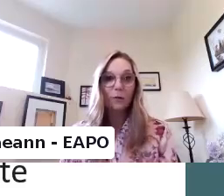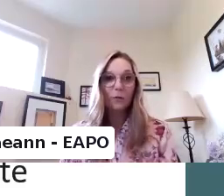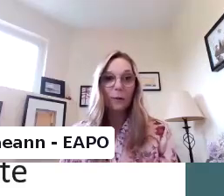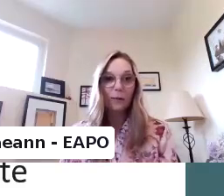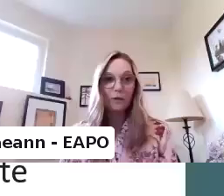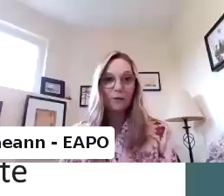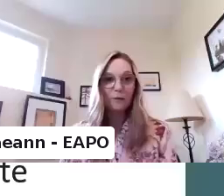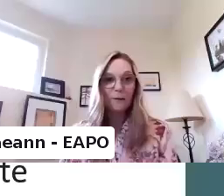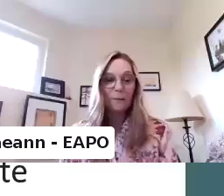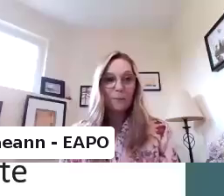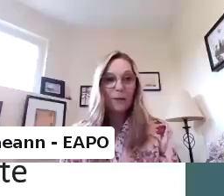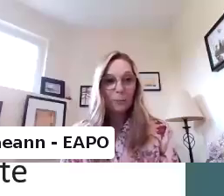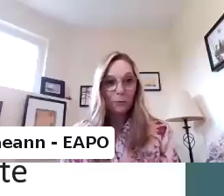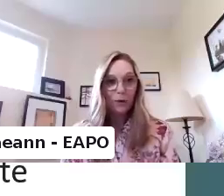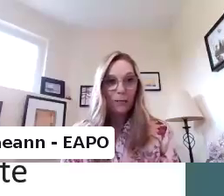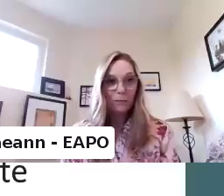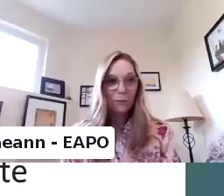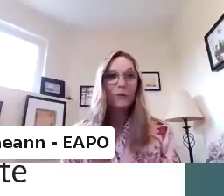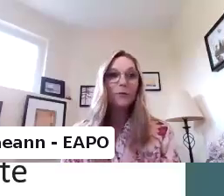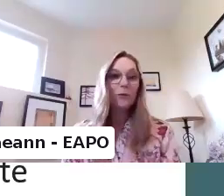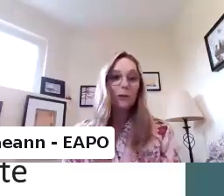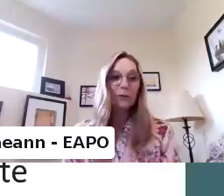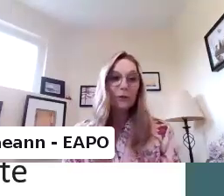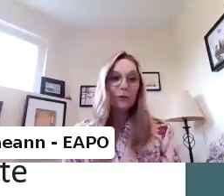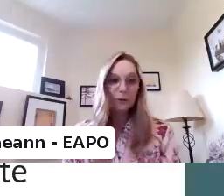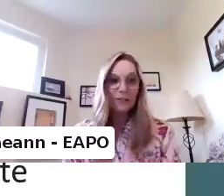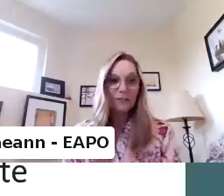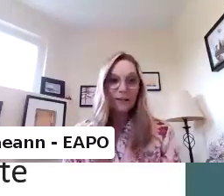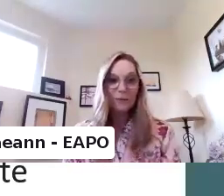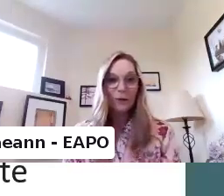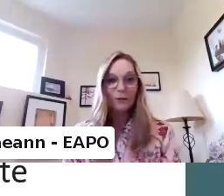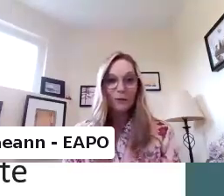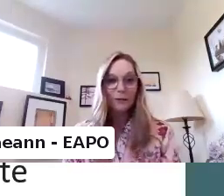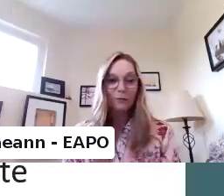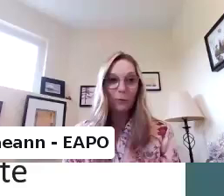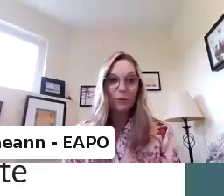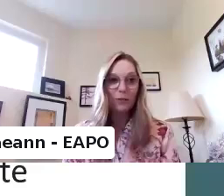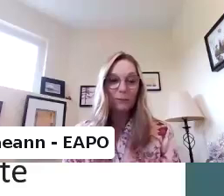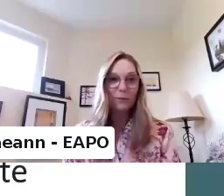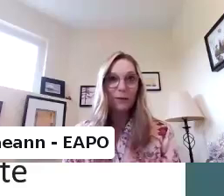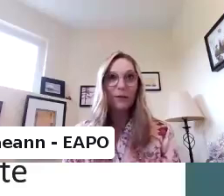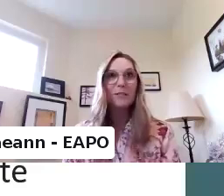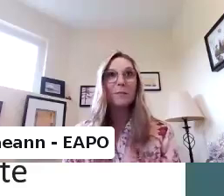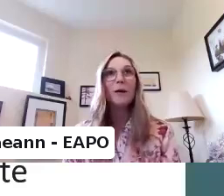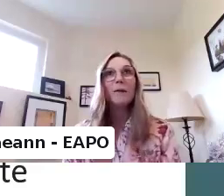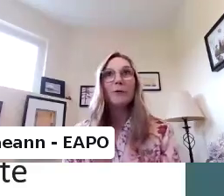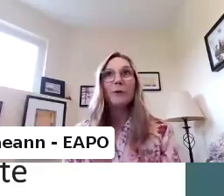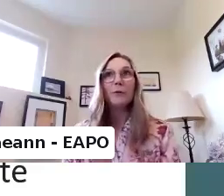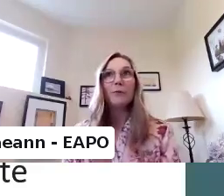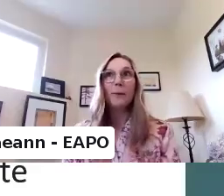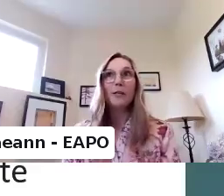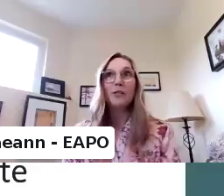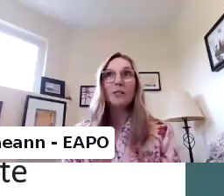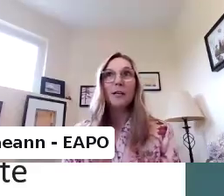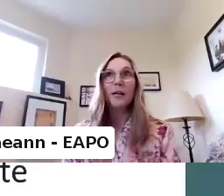director in wealth management. They both come with a wealth of knowledge and experience, and we are so looking forward to them giving us some